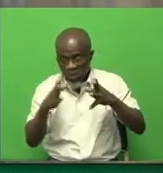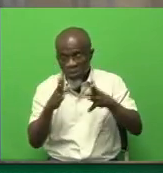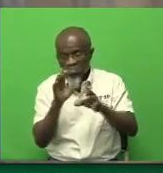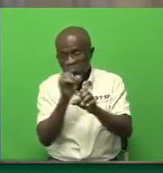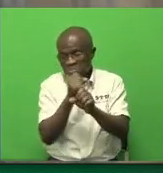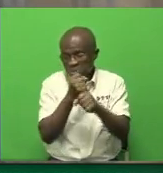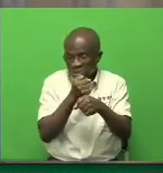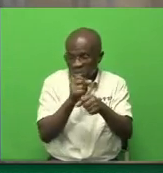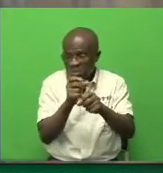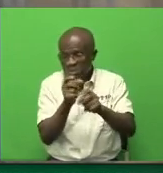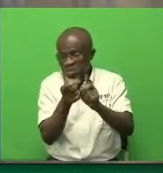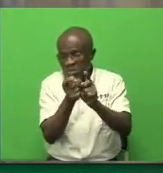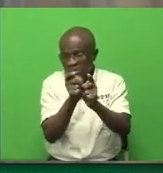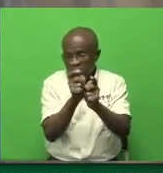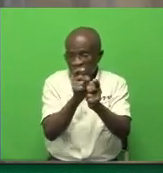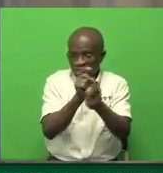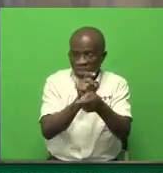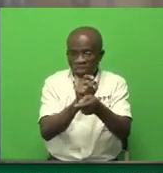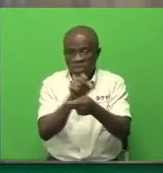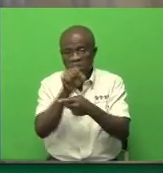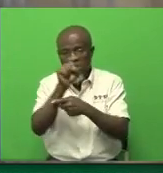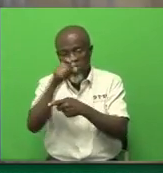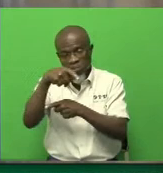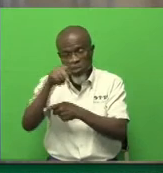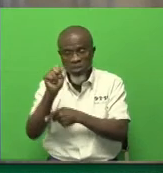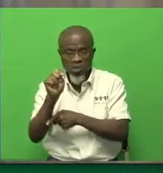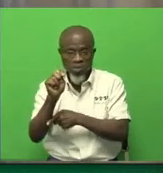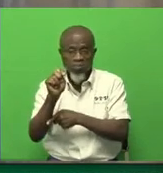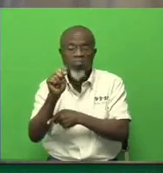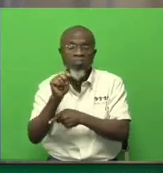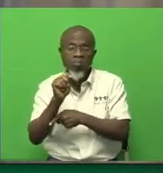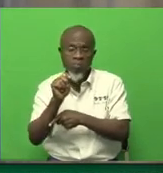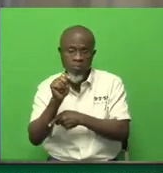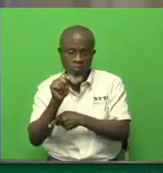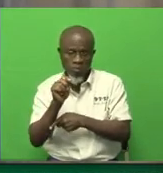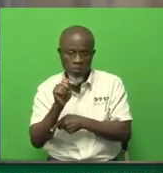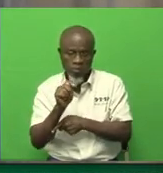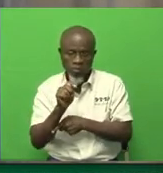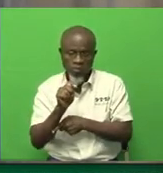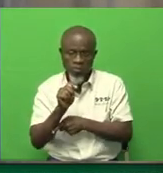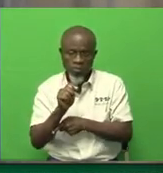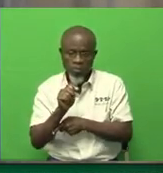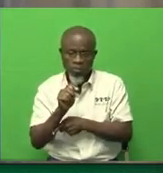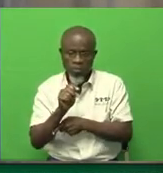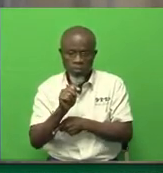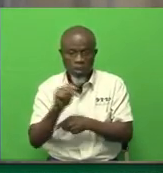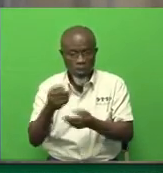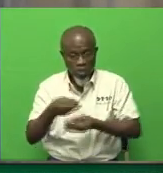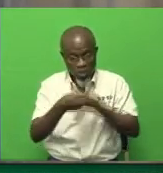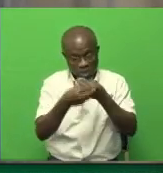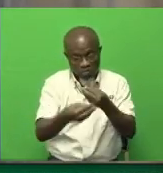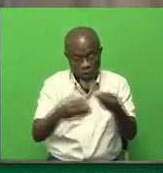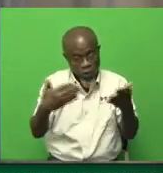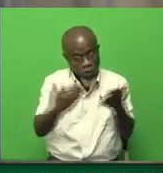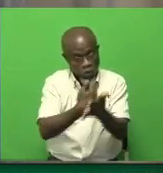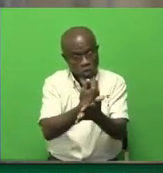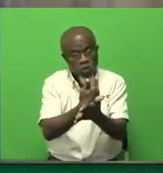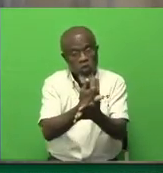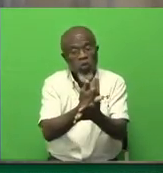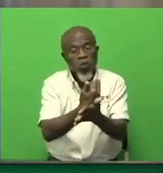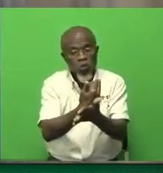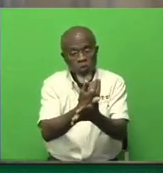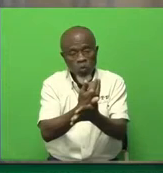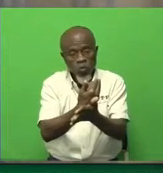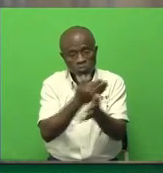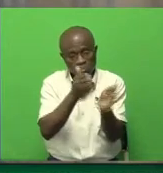supplement the spt regime and introduce a new spt arrangement